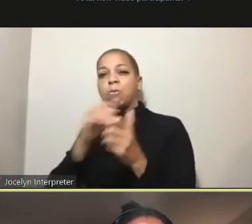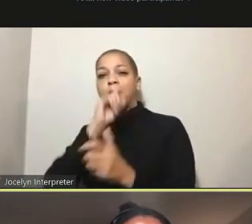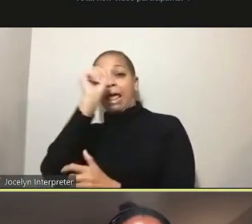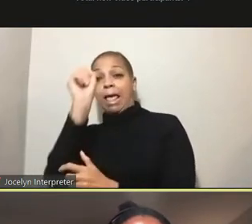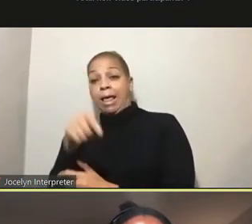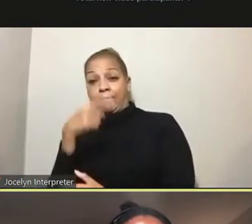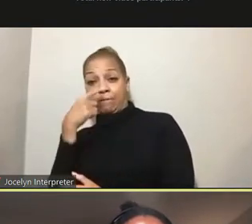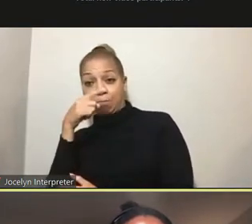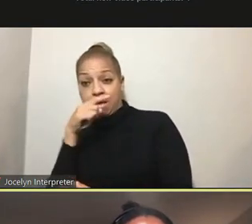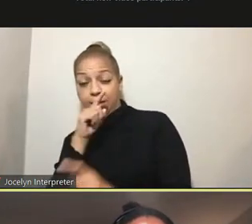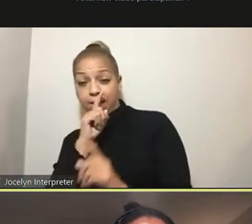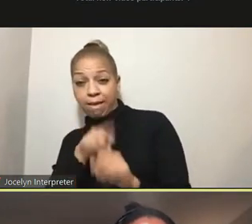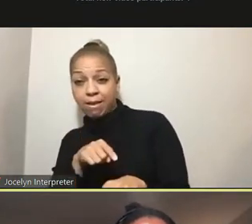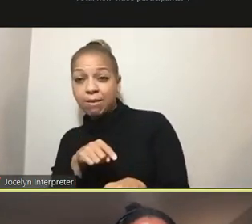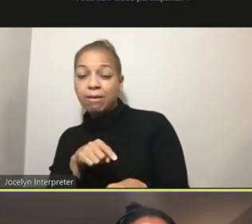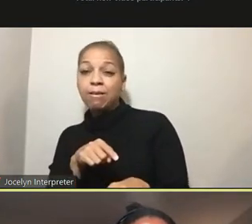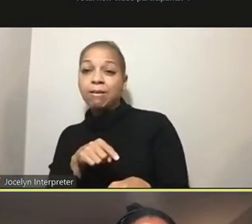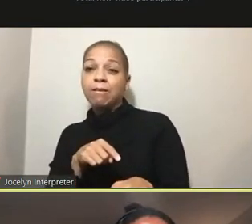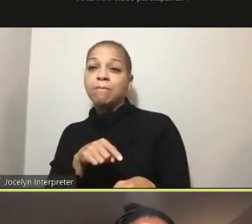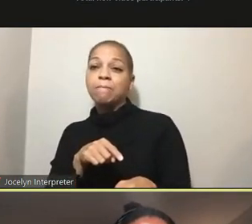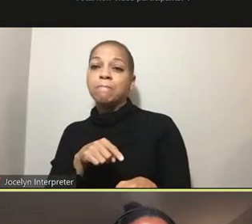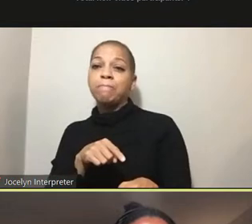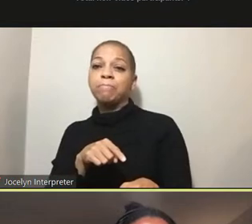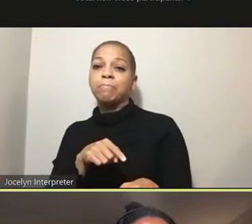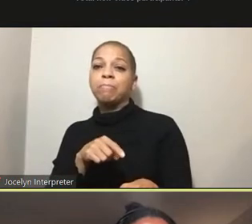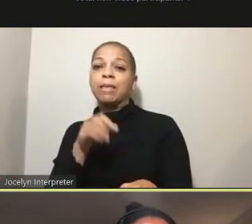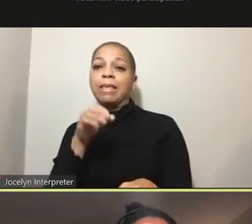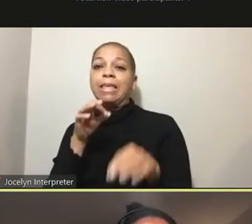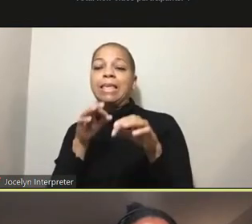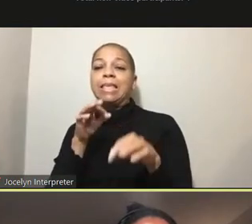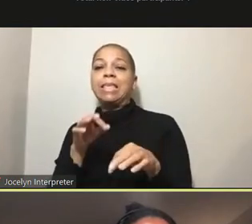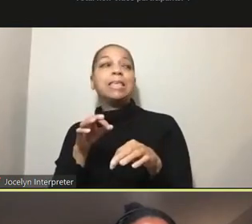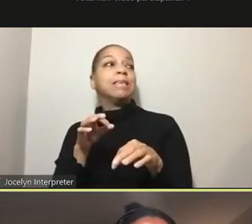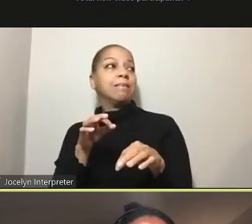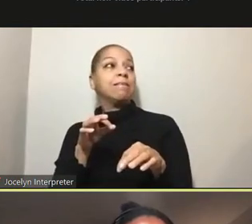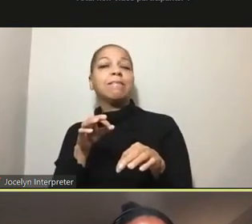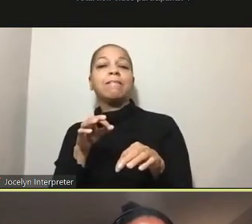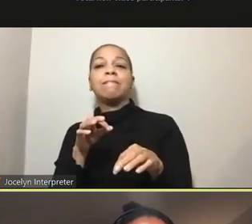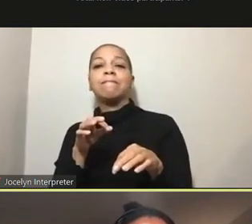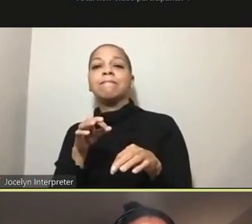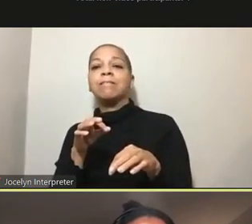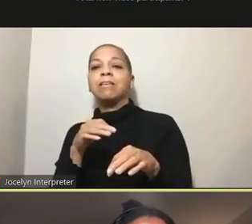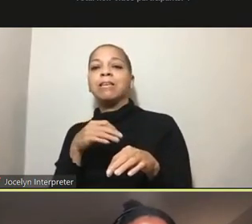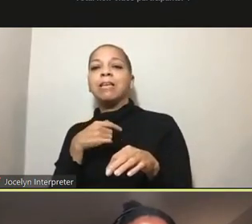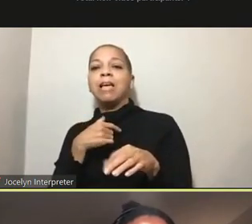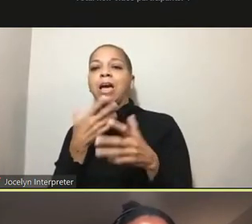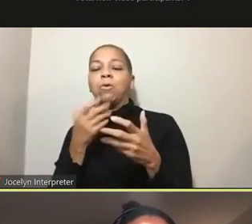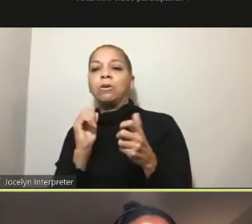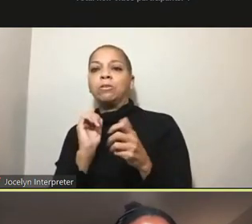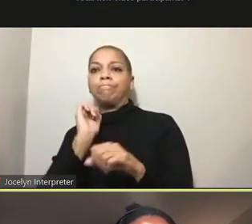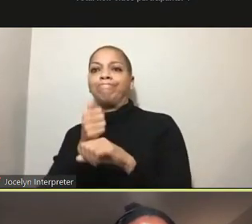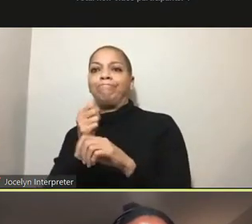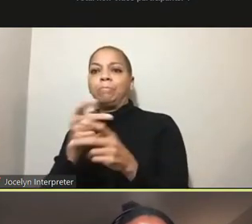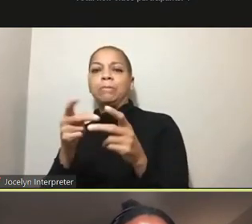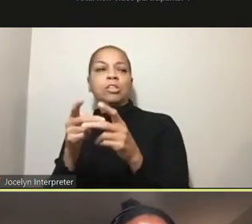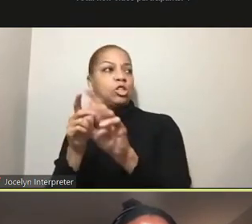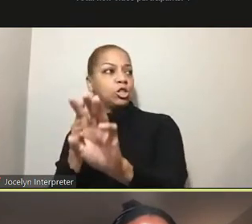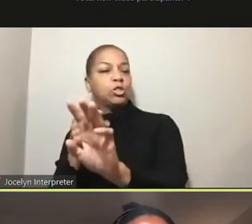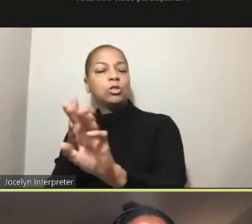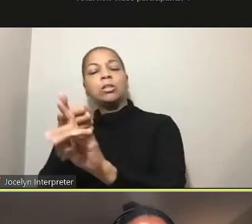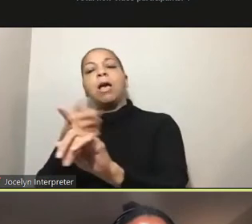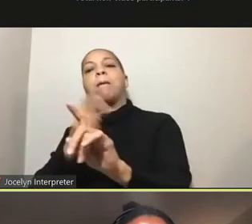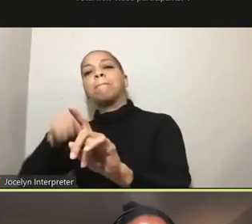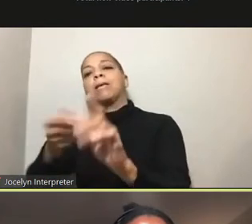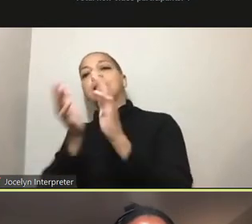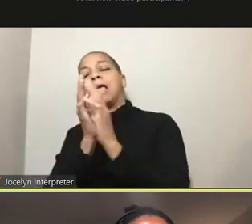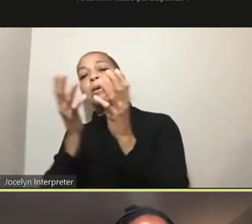you can answer, is if it was, and I hate to put you in this position, but I'm going to ask it because I have to and want